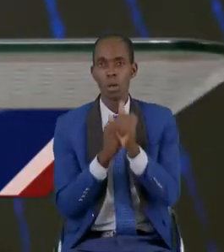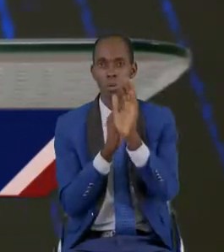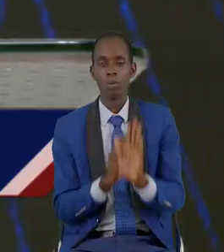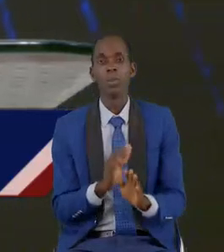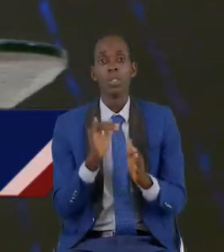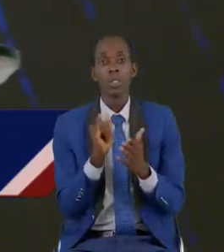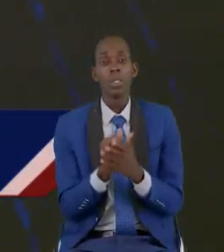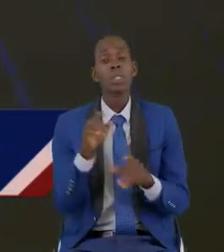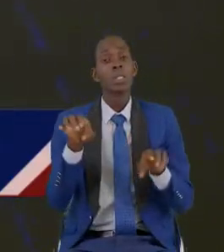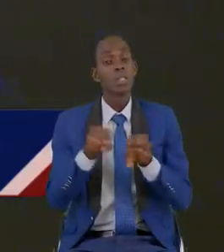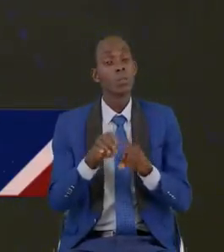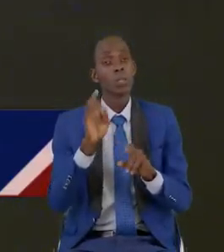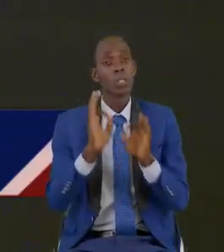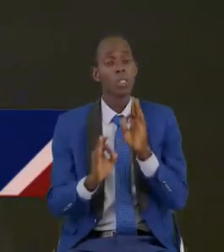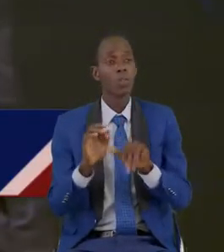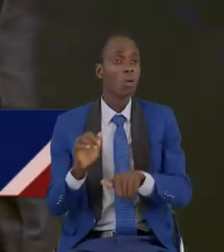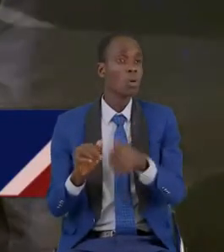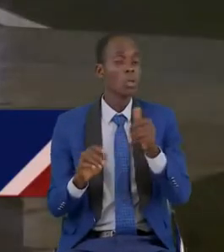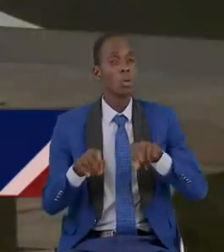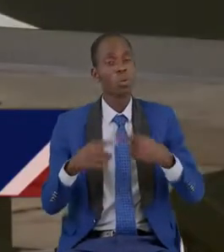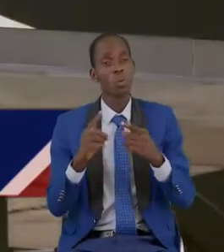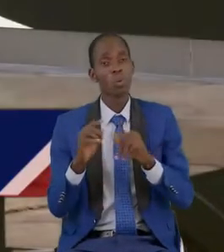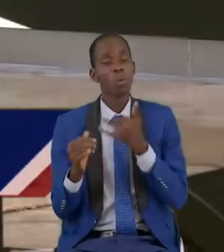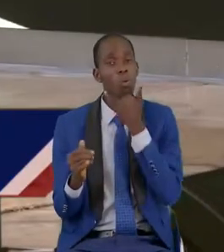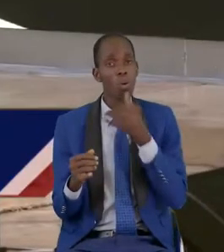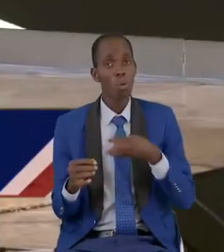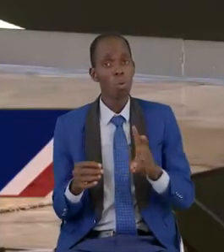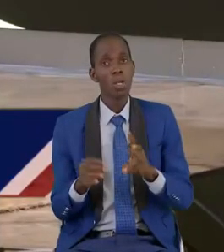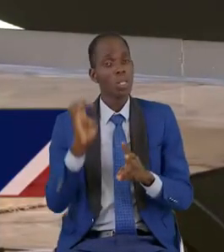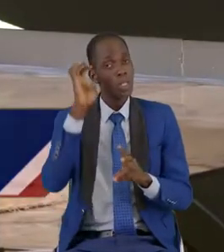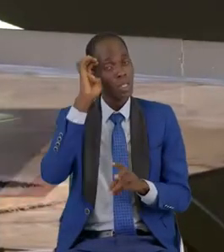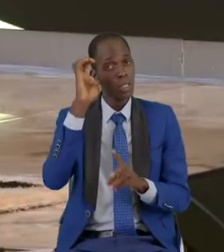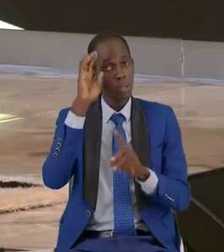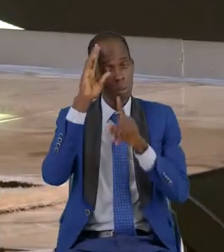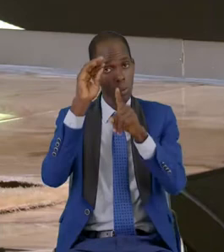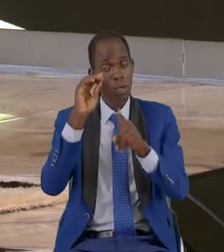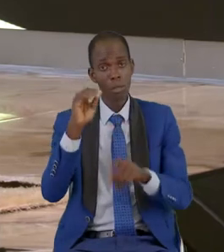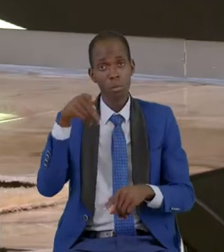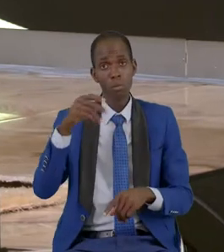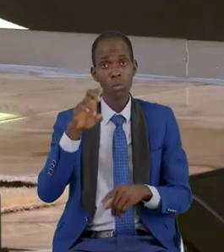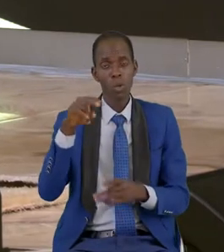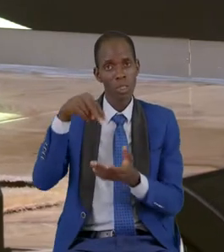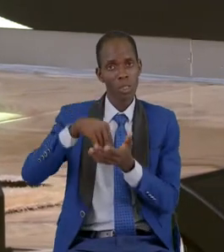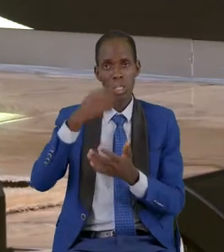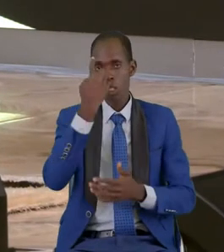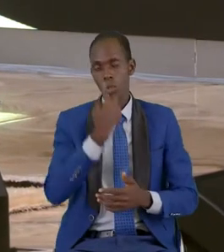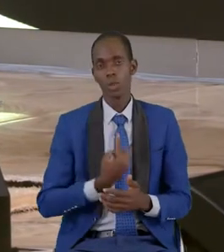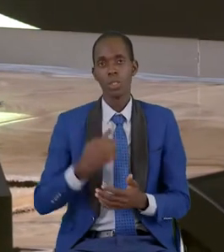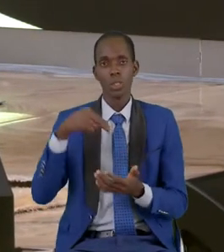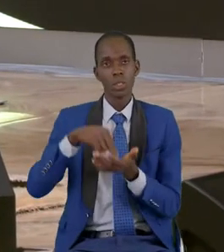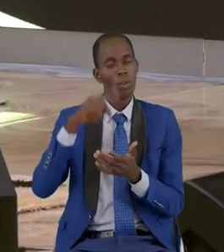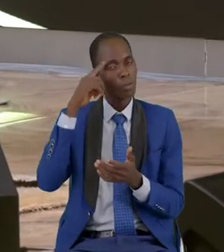going the other direction, he could stand alone and he could stand for the truth. Thank